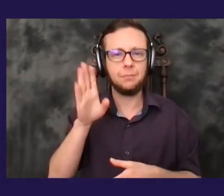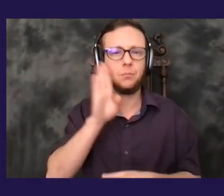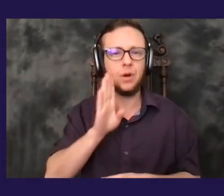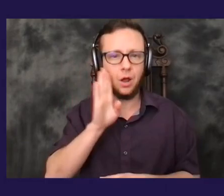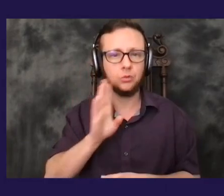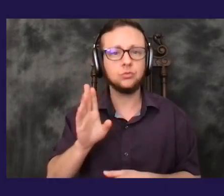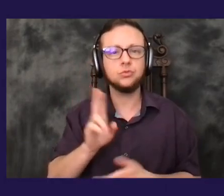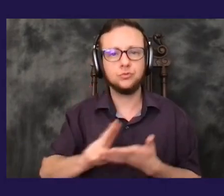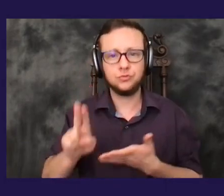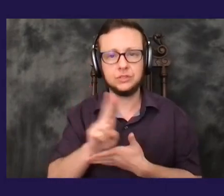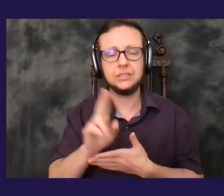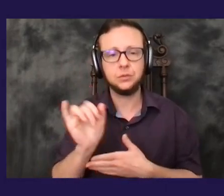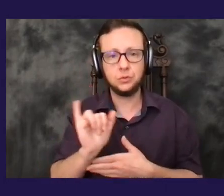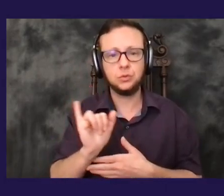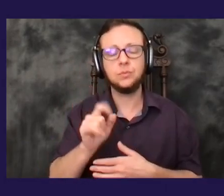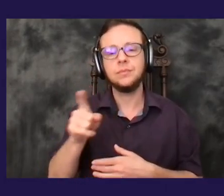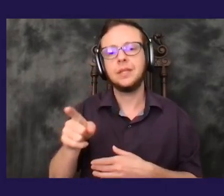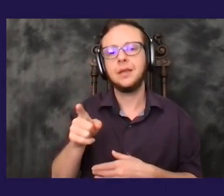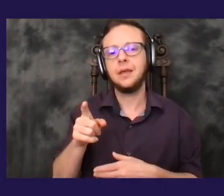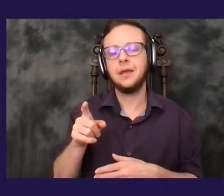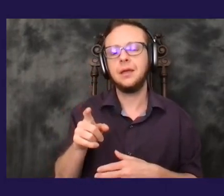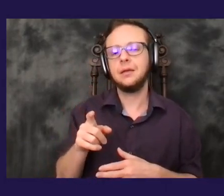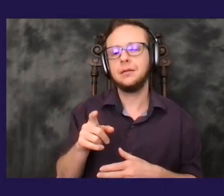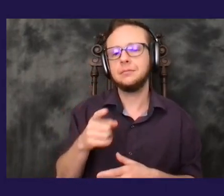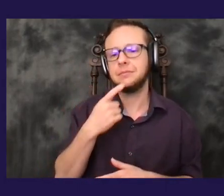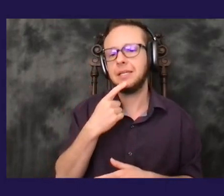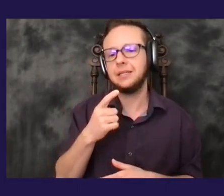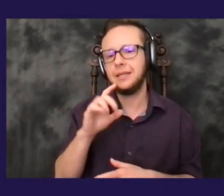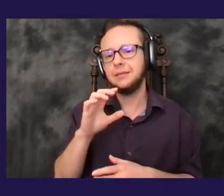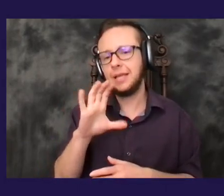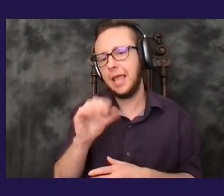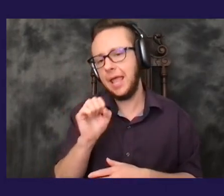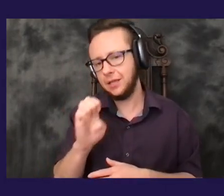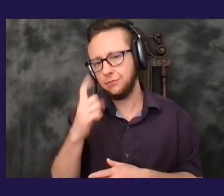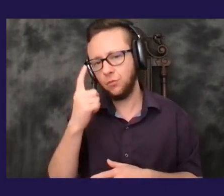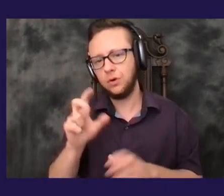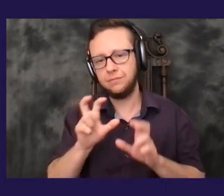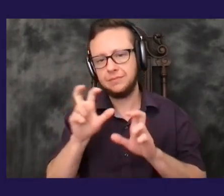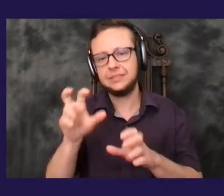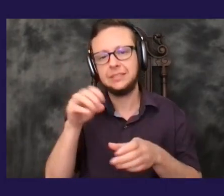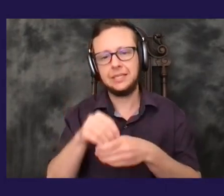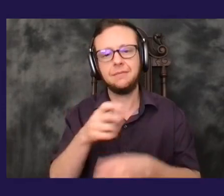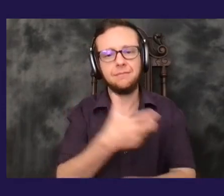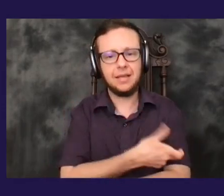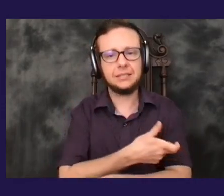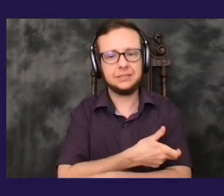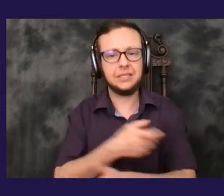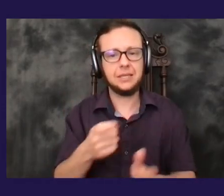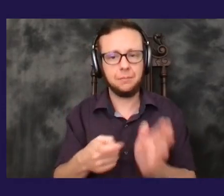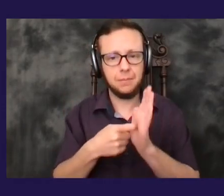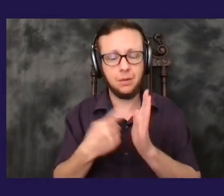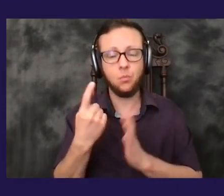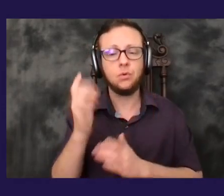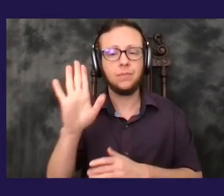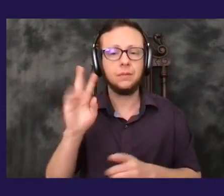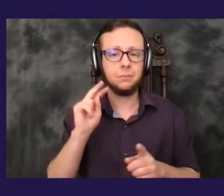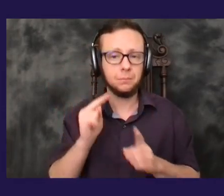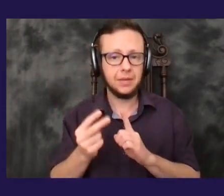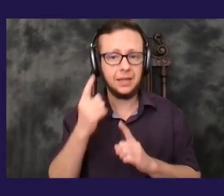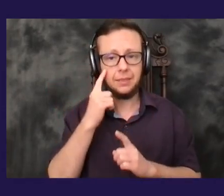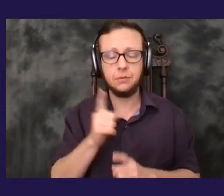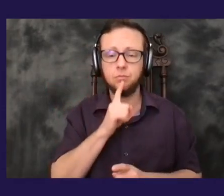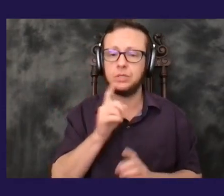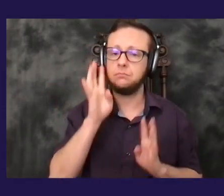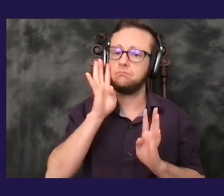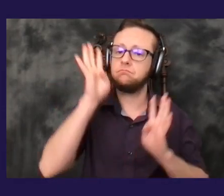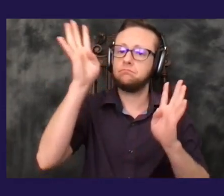with called The Case for Investing in Vaccine Demand. And one of the perspectives that they take that I think is really innovative, and it builds on this